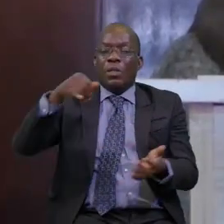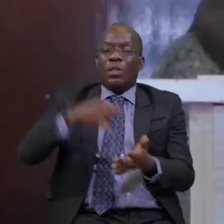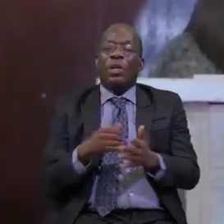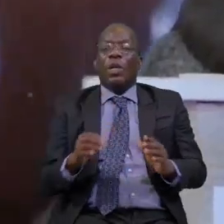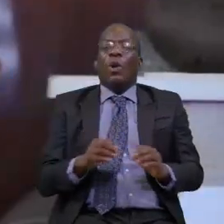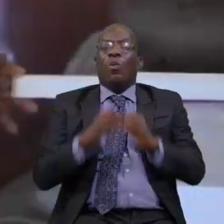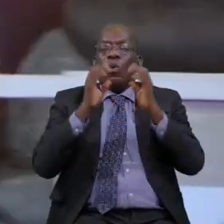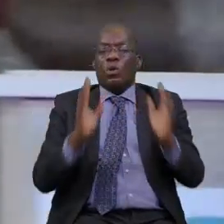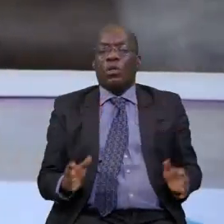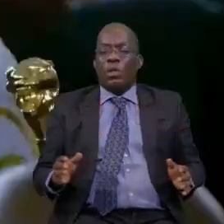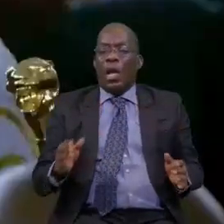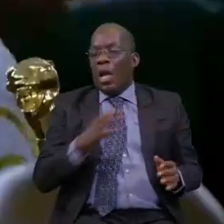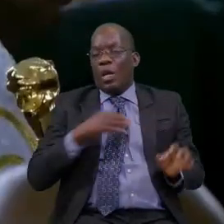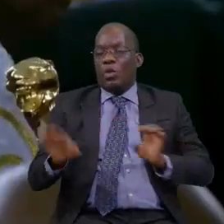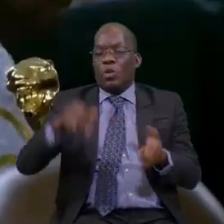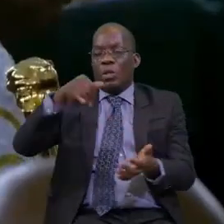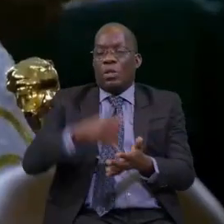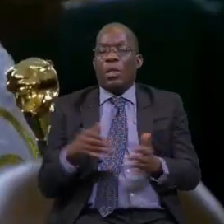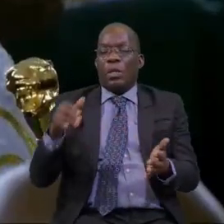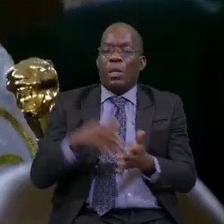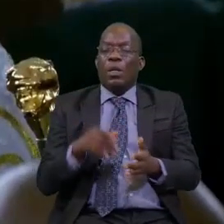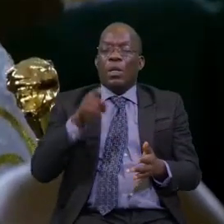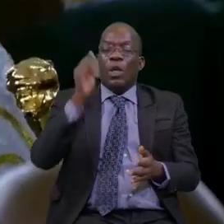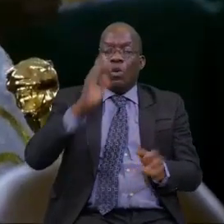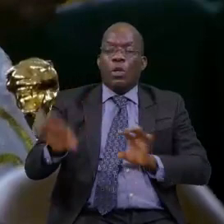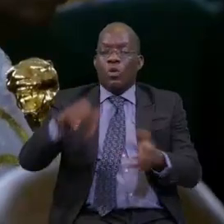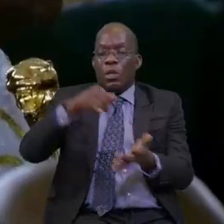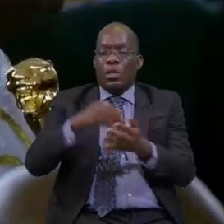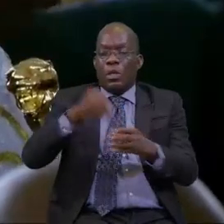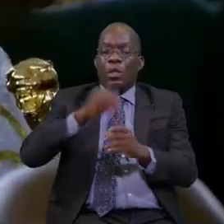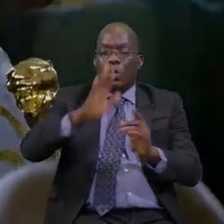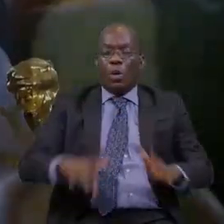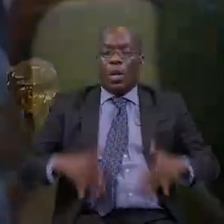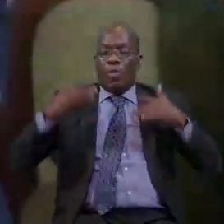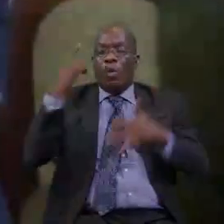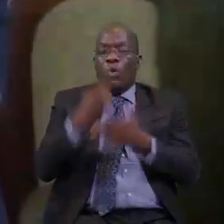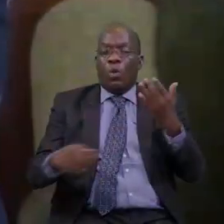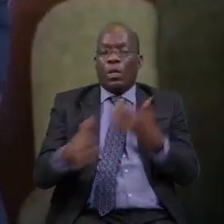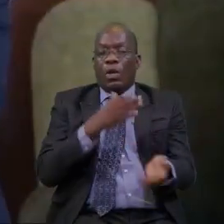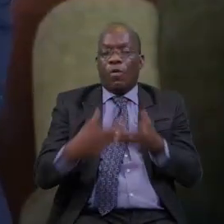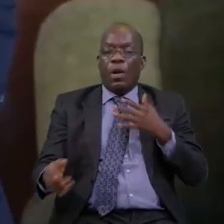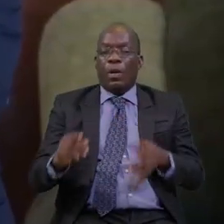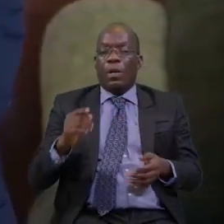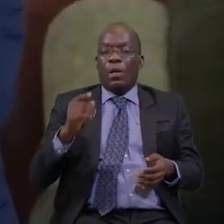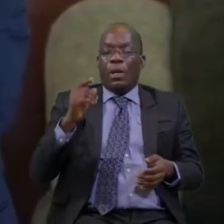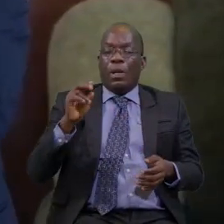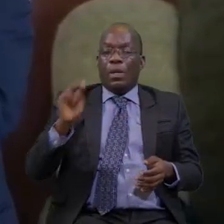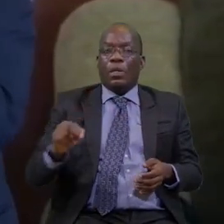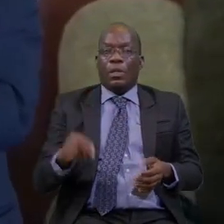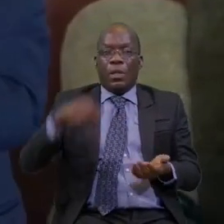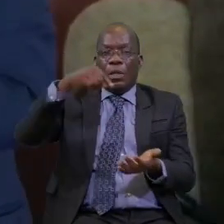repeatedly, he will do it in your life. Whatever need this shepherd